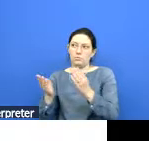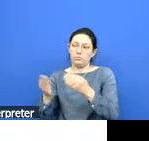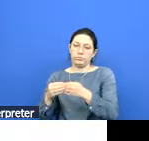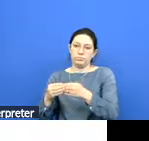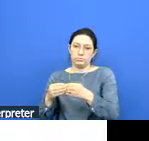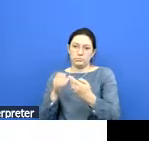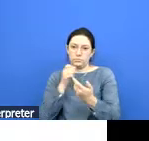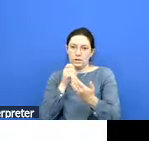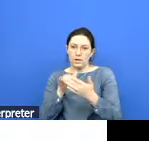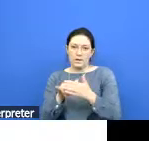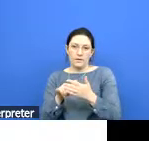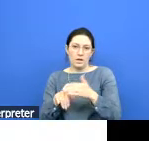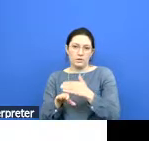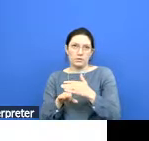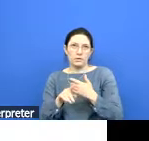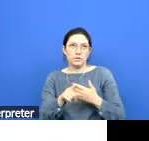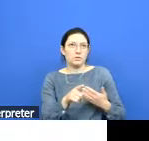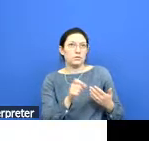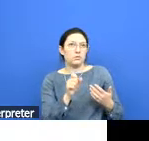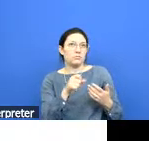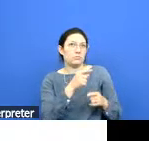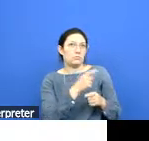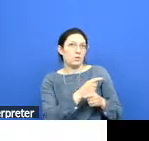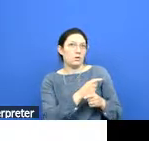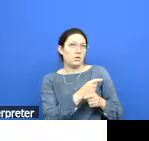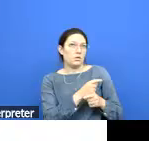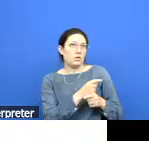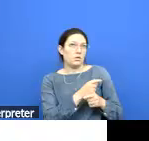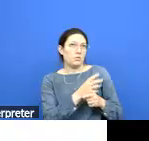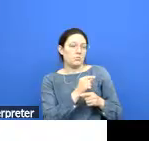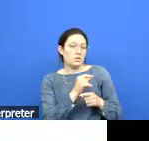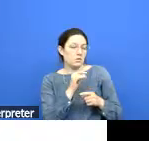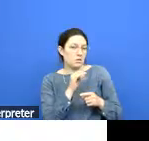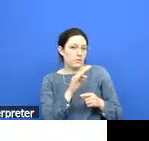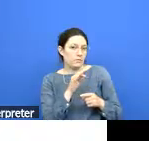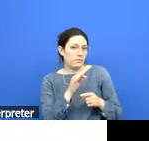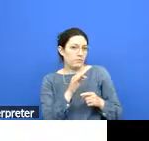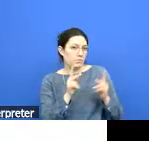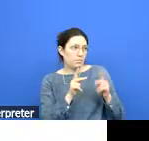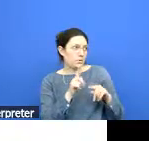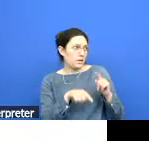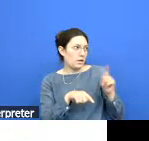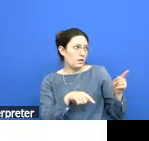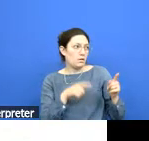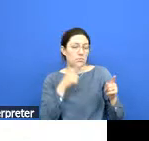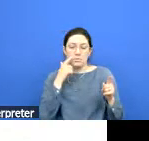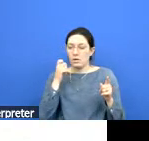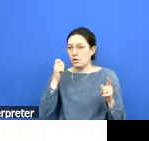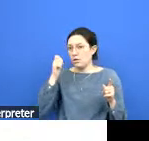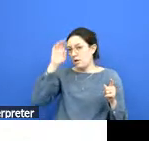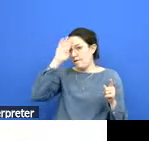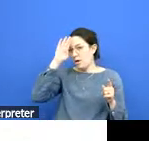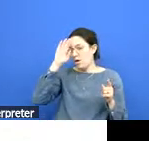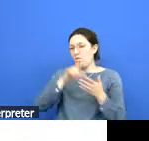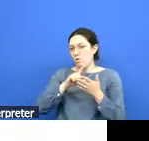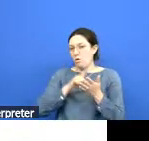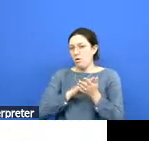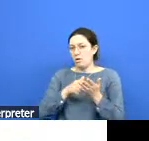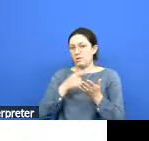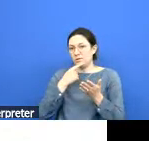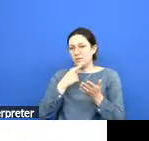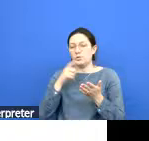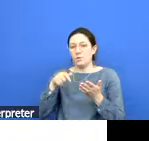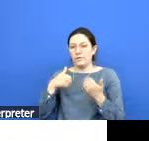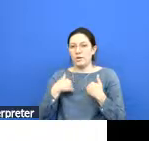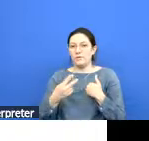that. Well, I mean, if it's all going to go that way, why is it a public safety standpoint? I mean, Because the fire marshal, the fire law states you have to